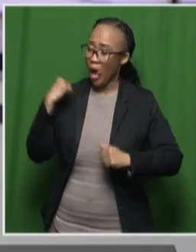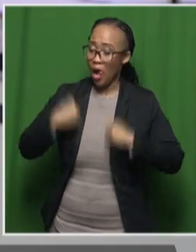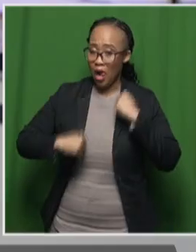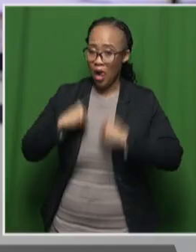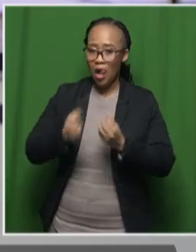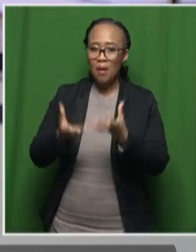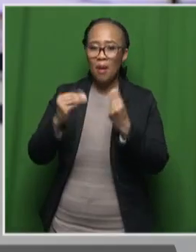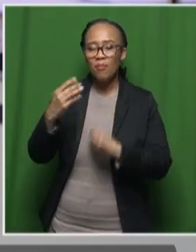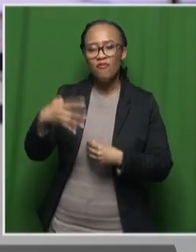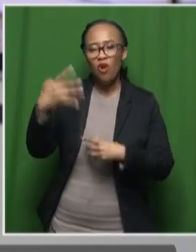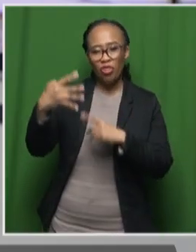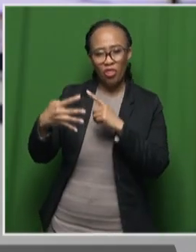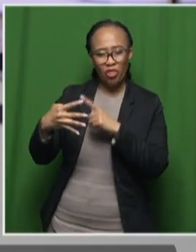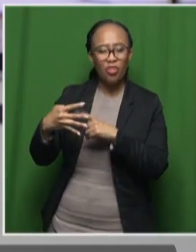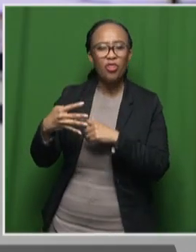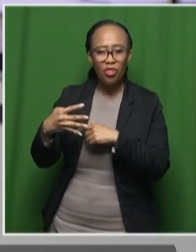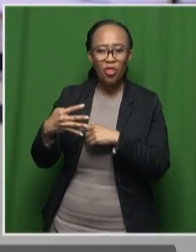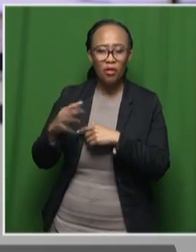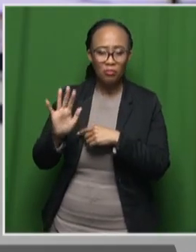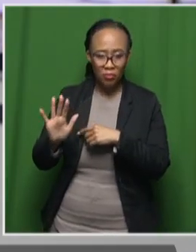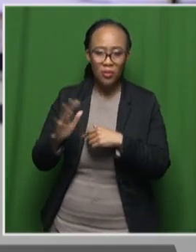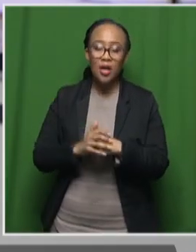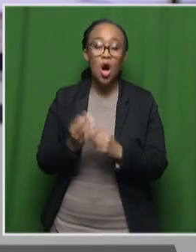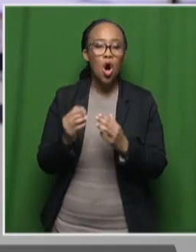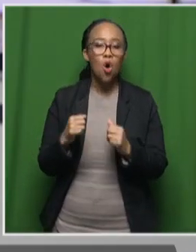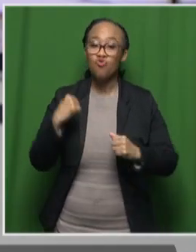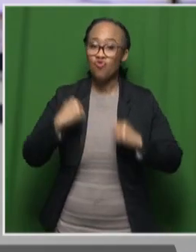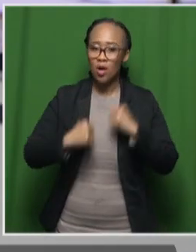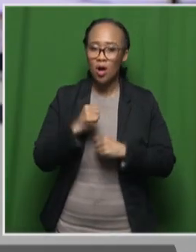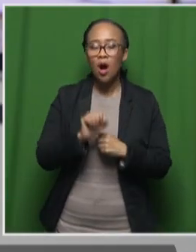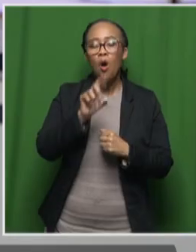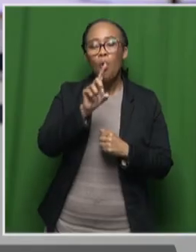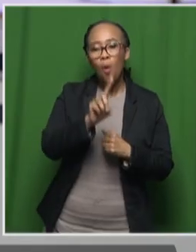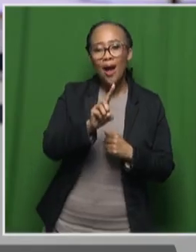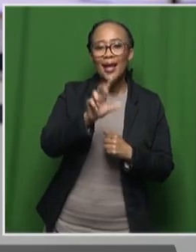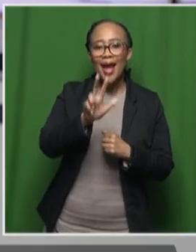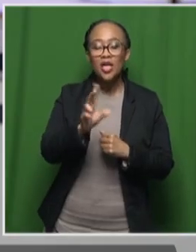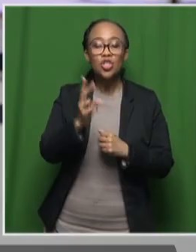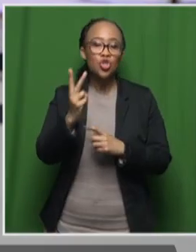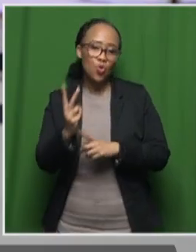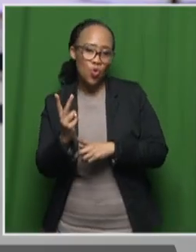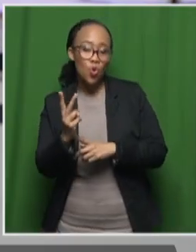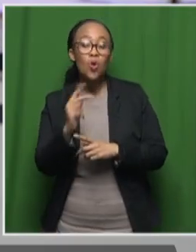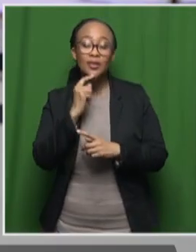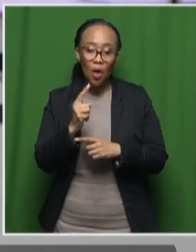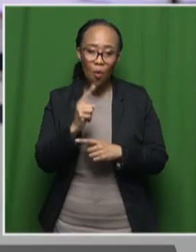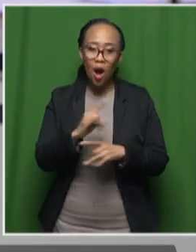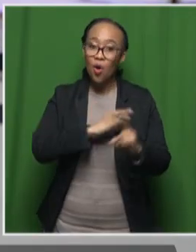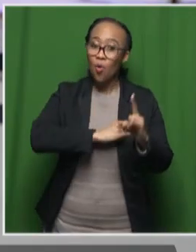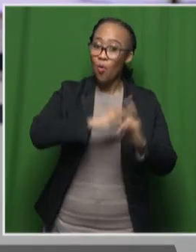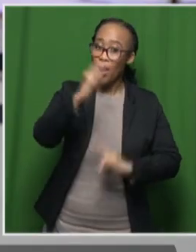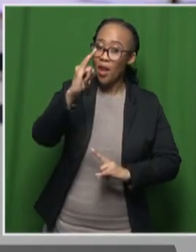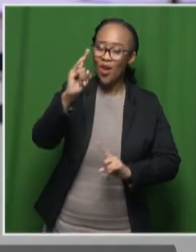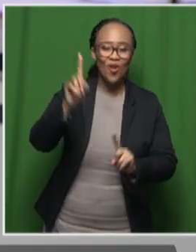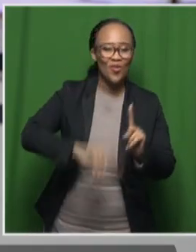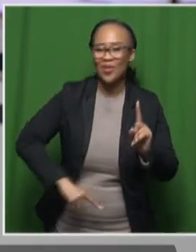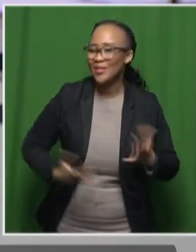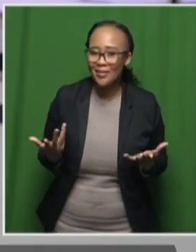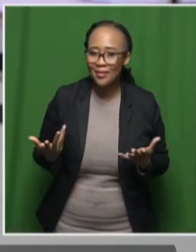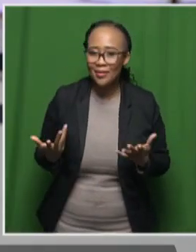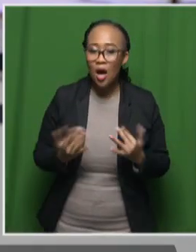he knew he had to go fast, but it was one of those races, 9:82 either got you 4th or it got you a win. You never knew. With that field, the way